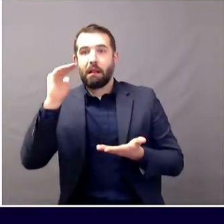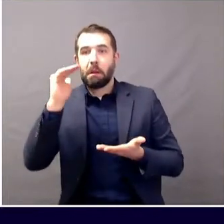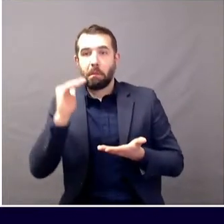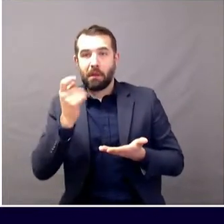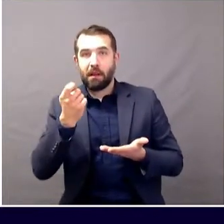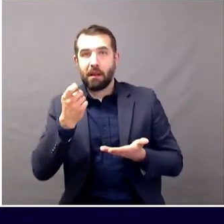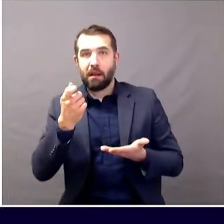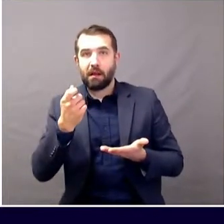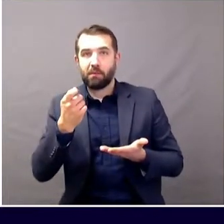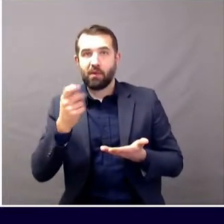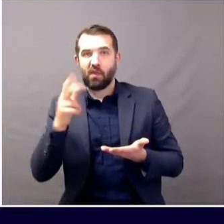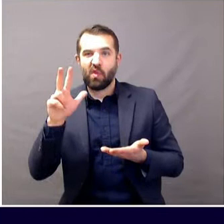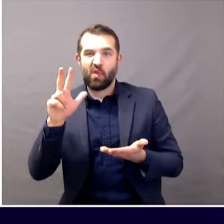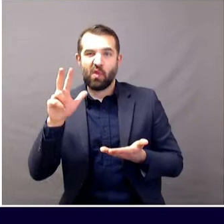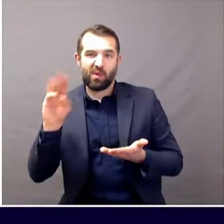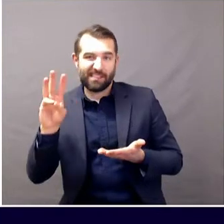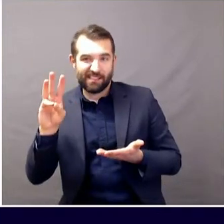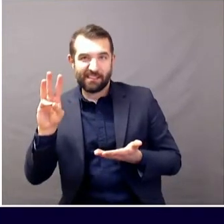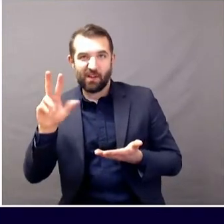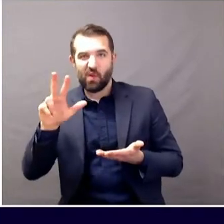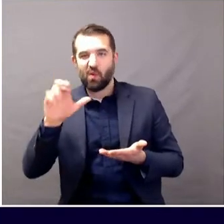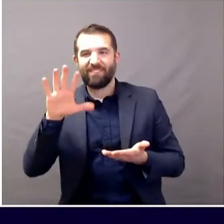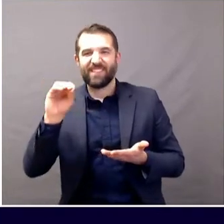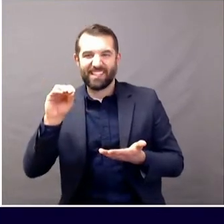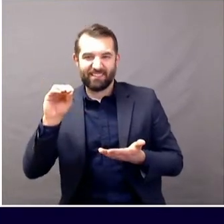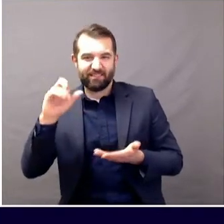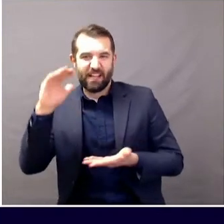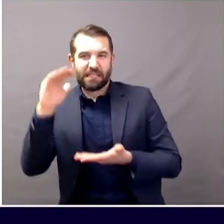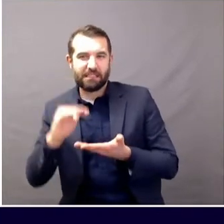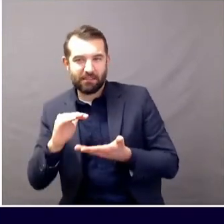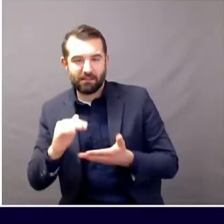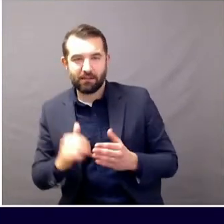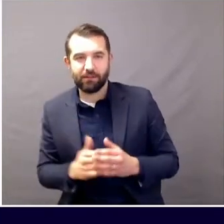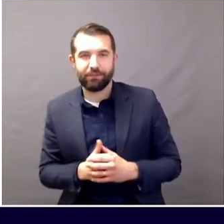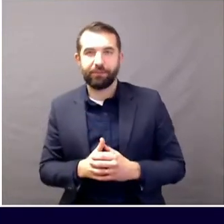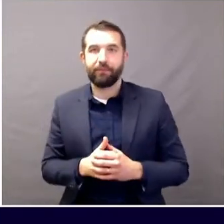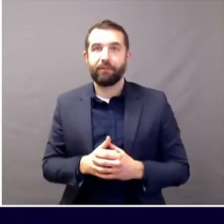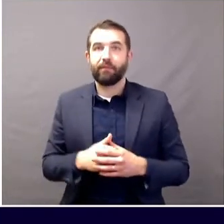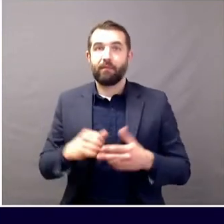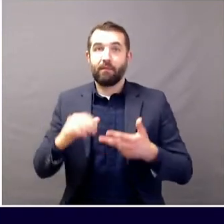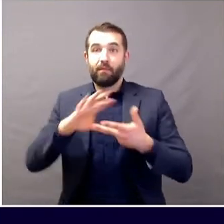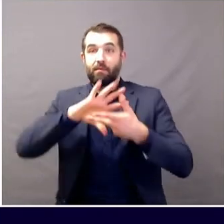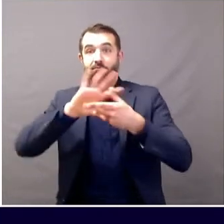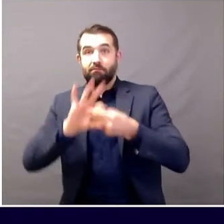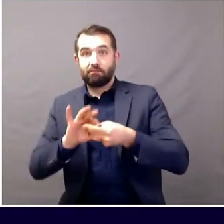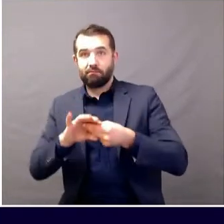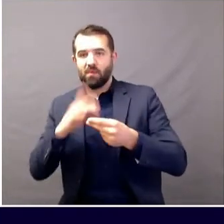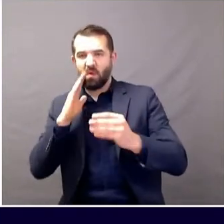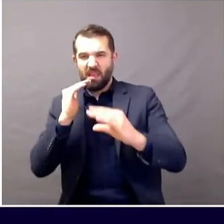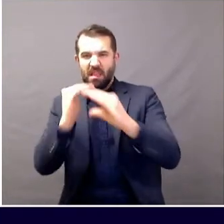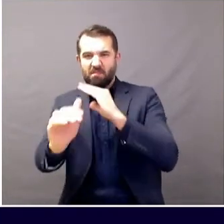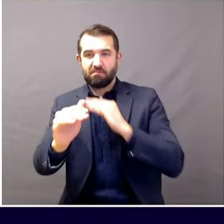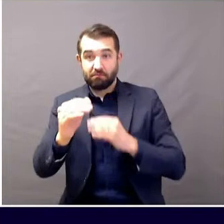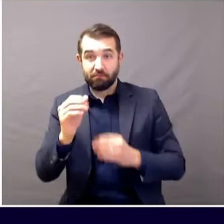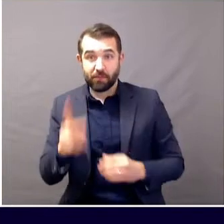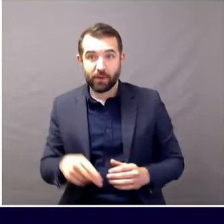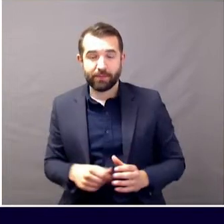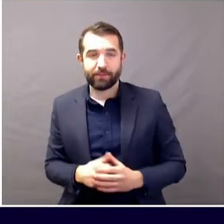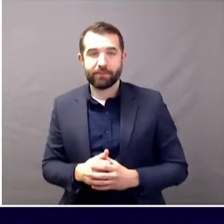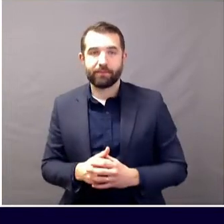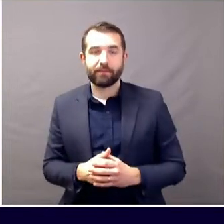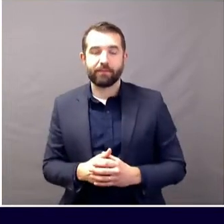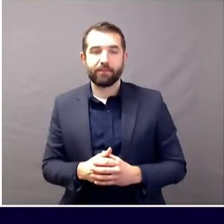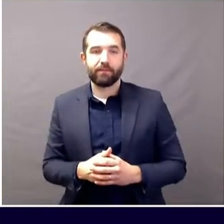Patty, it's about 350 doses. We'll sum that up and get you the exact number. Okay. This is not a function of Maine